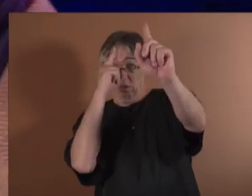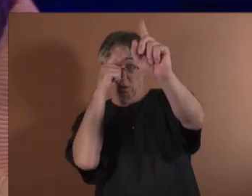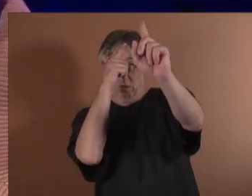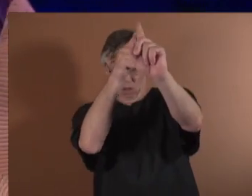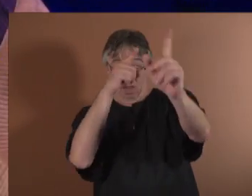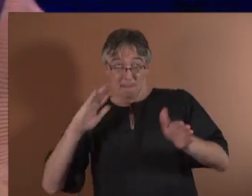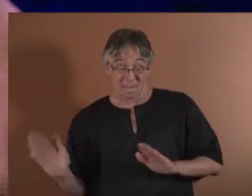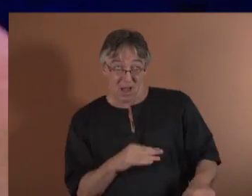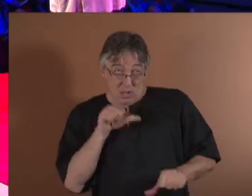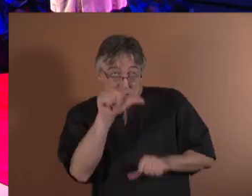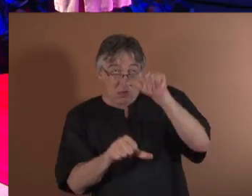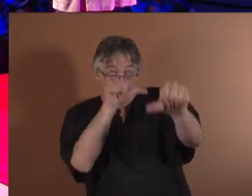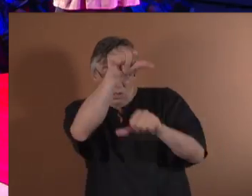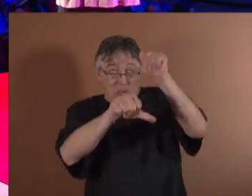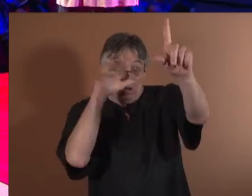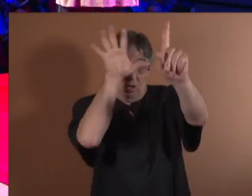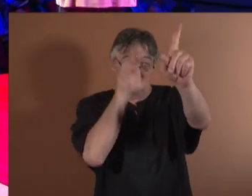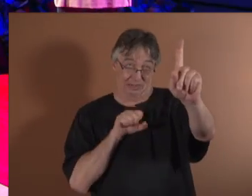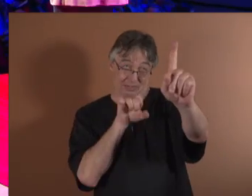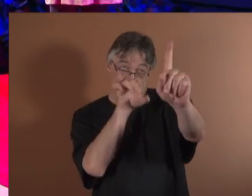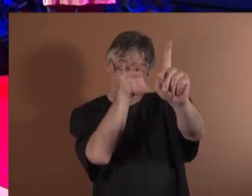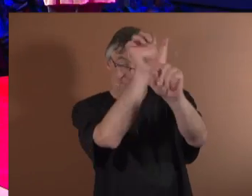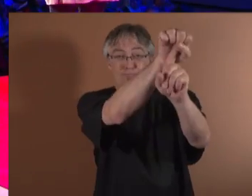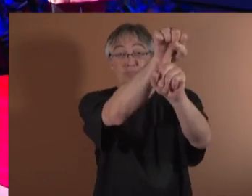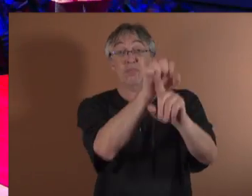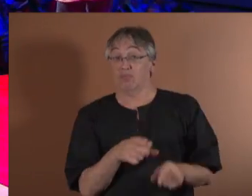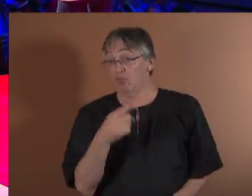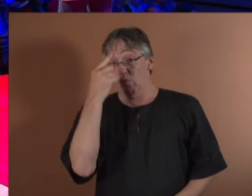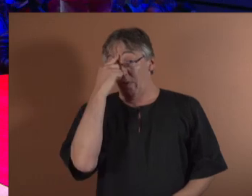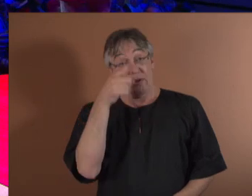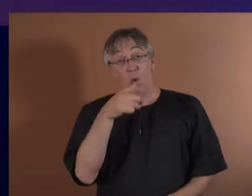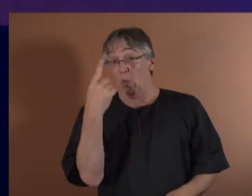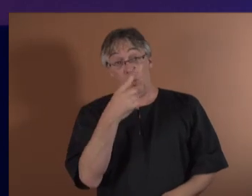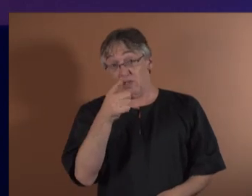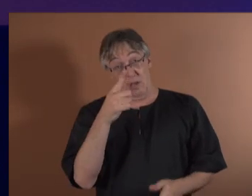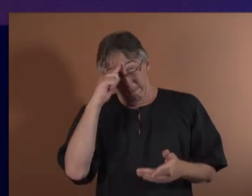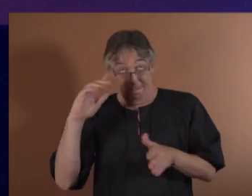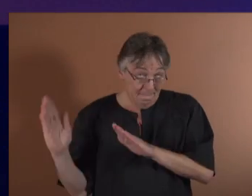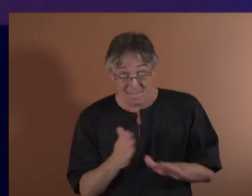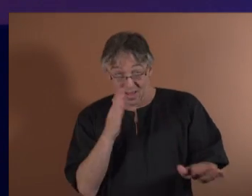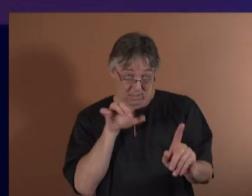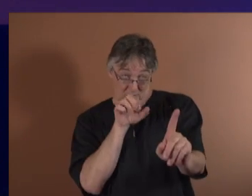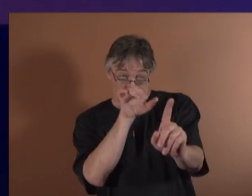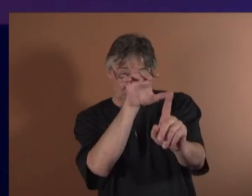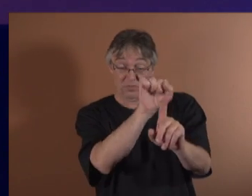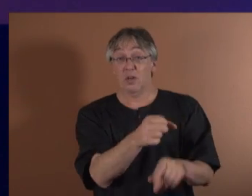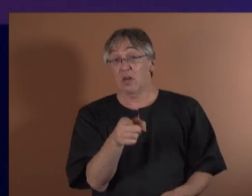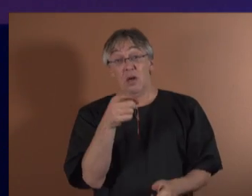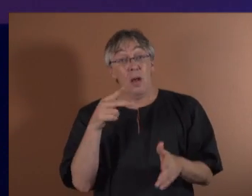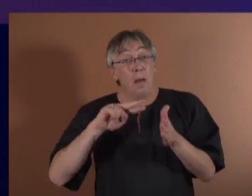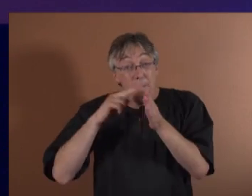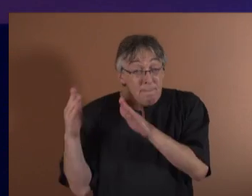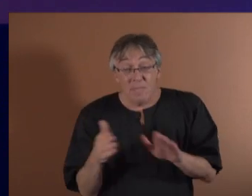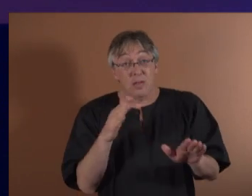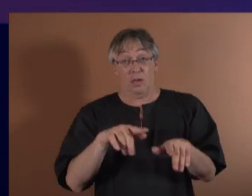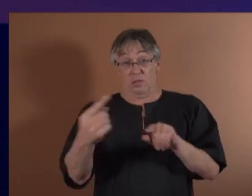machine. You're planning all the time. You can't help plan. You planned what to wear here today. You planned how to